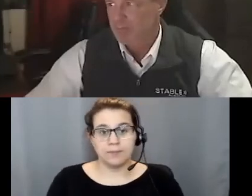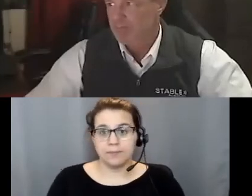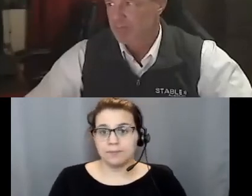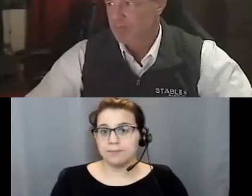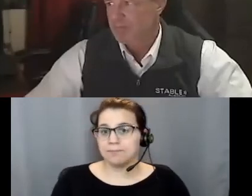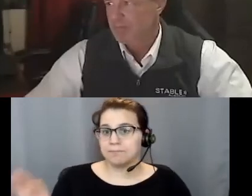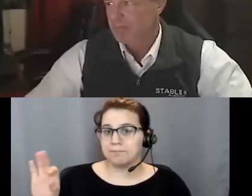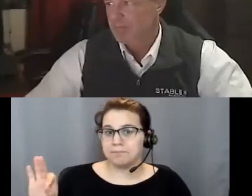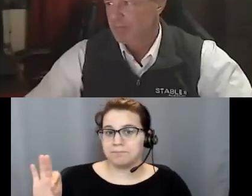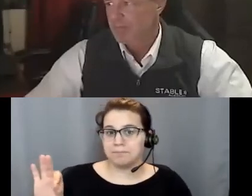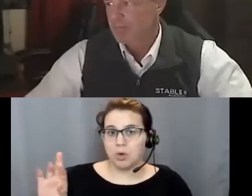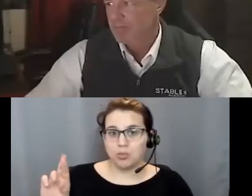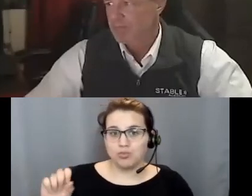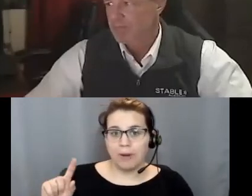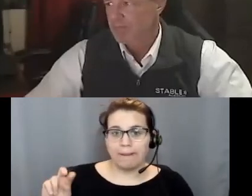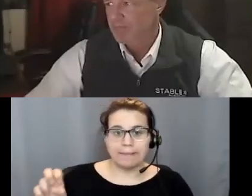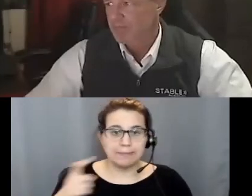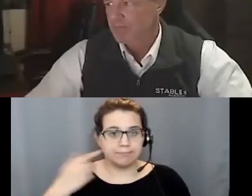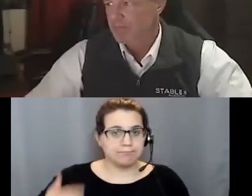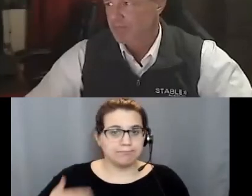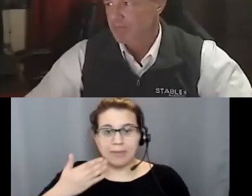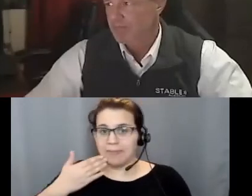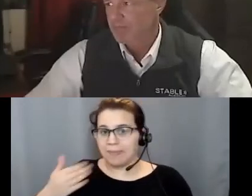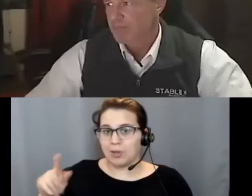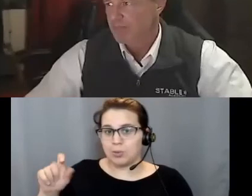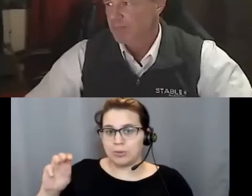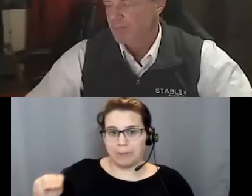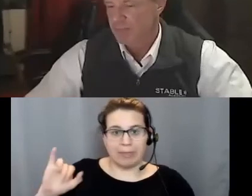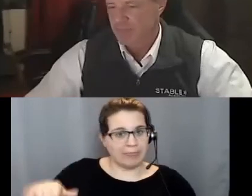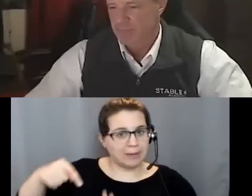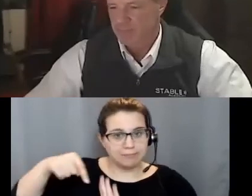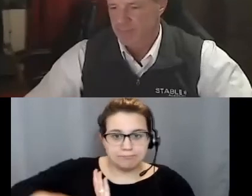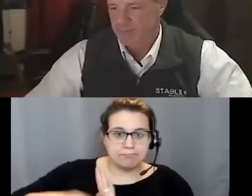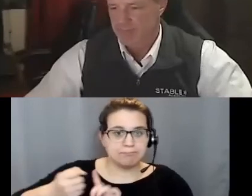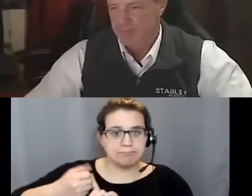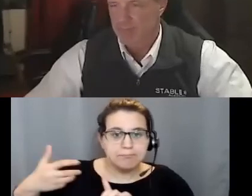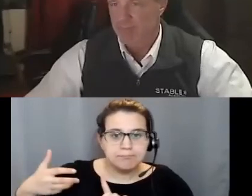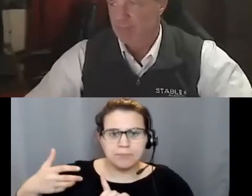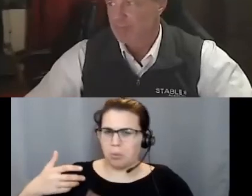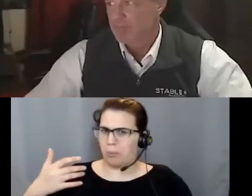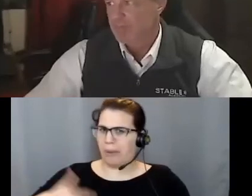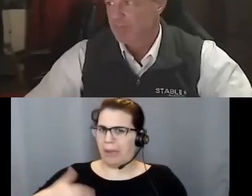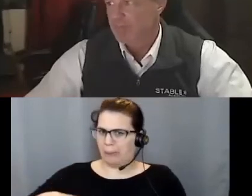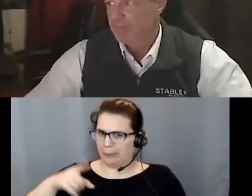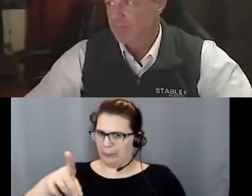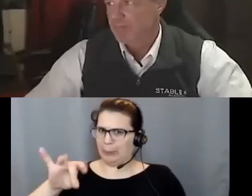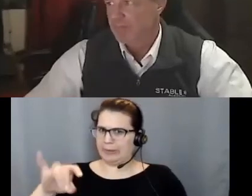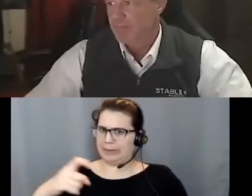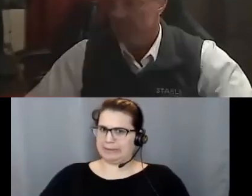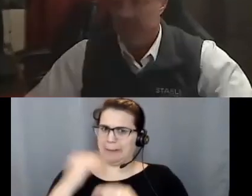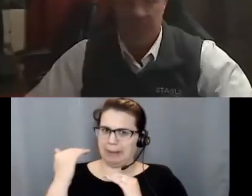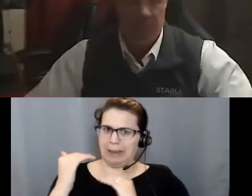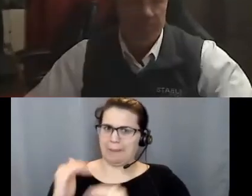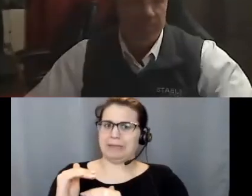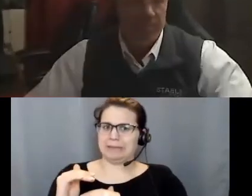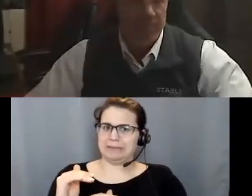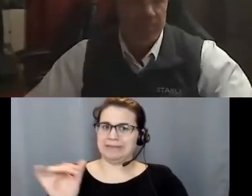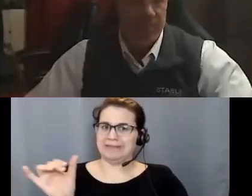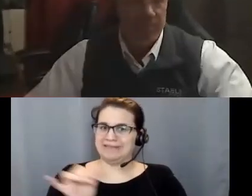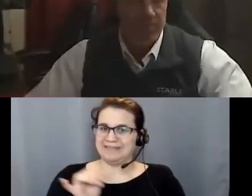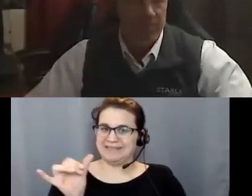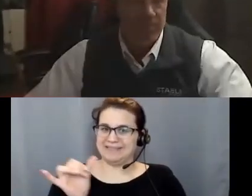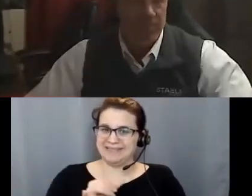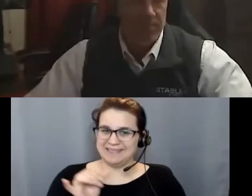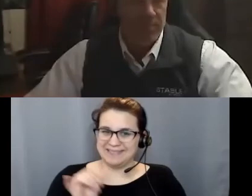Thanks, Tom. That was very informative and very detailed, and you did it in the time frame that we were allotting